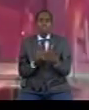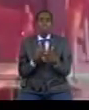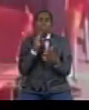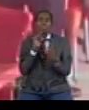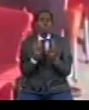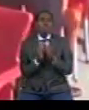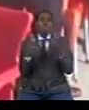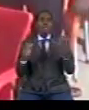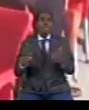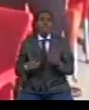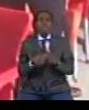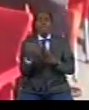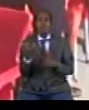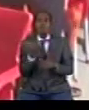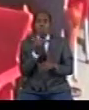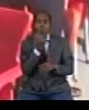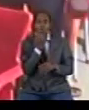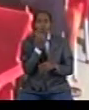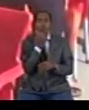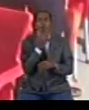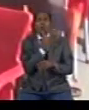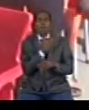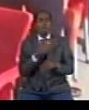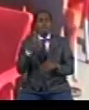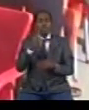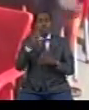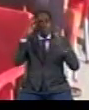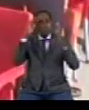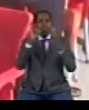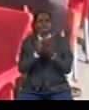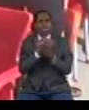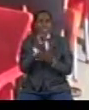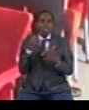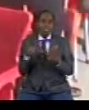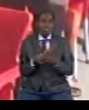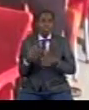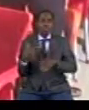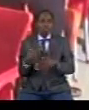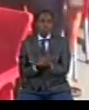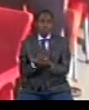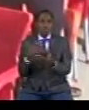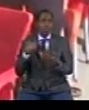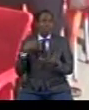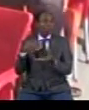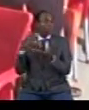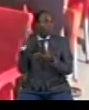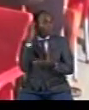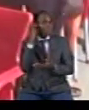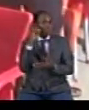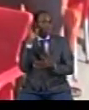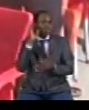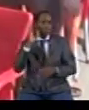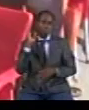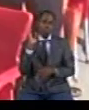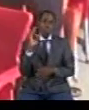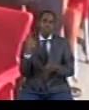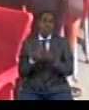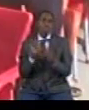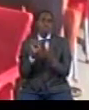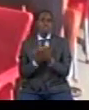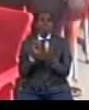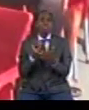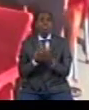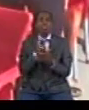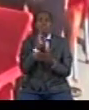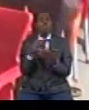error. And the God of heaven expects that this same gospel, we will keep it like that. That's a gospel that transforms. That's a gospel